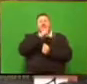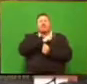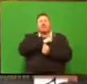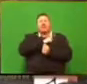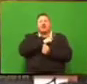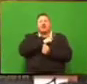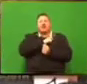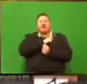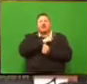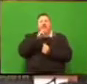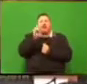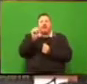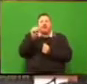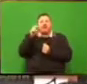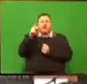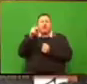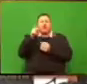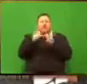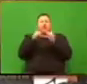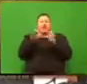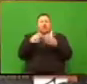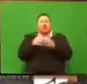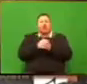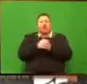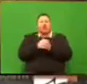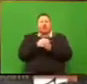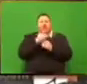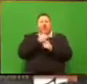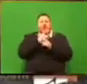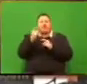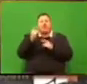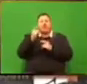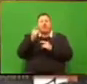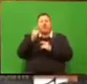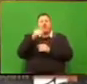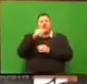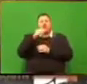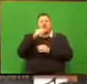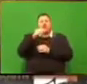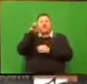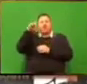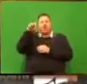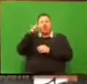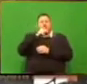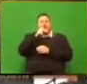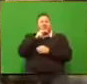It is a fact that Mkhonto weSizwe won the province of KZN convincingly.